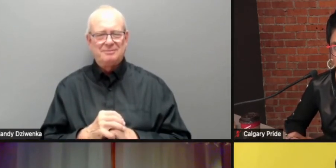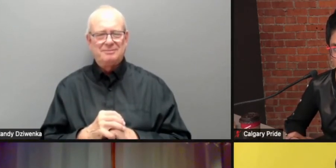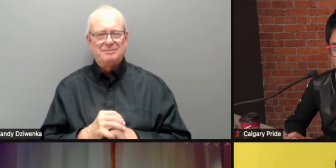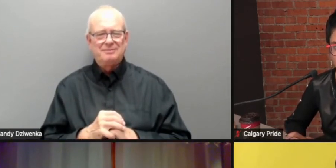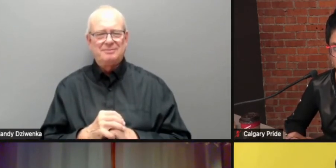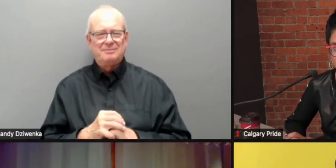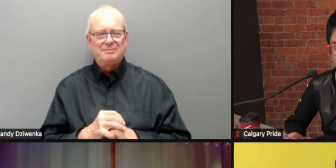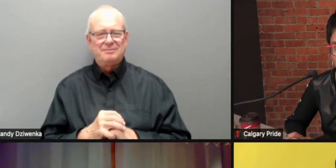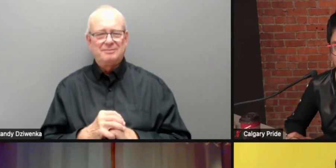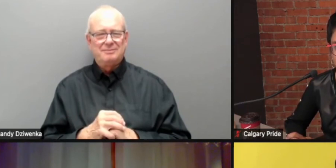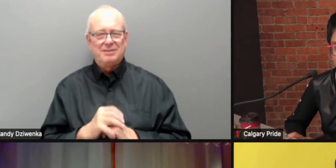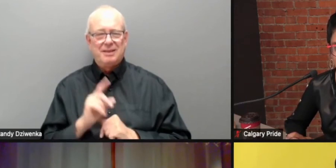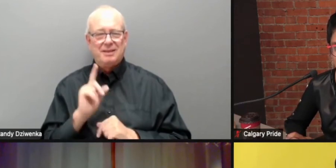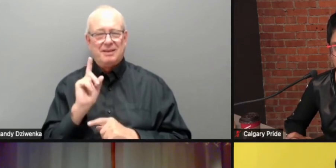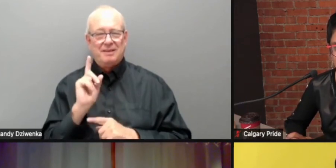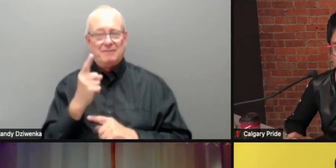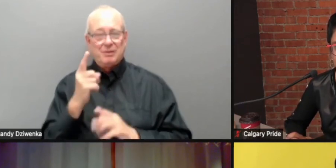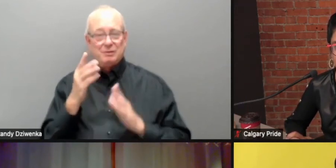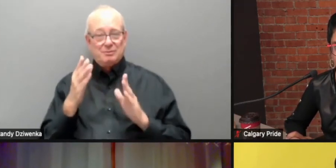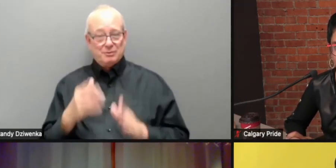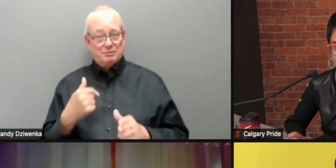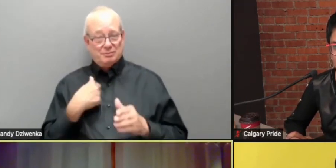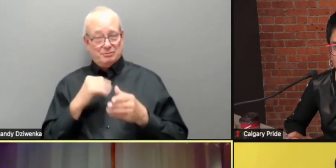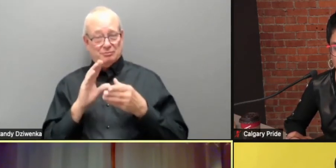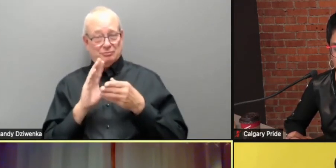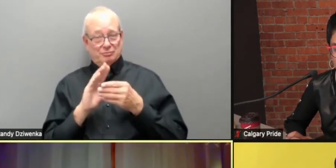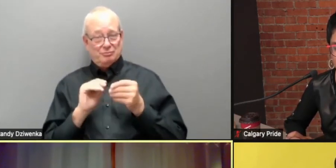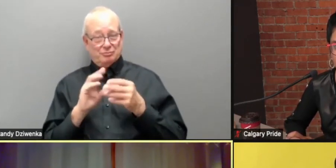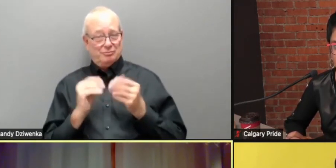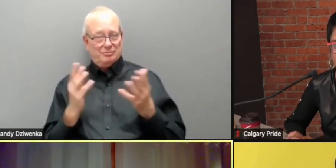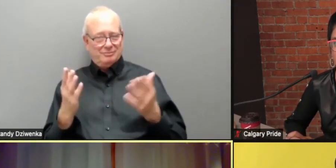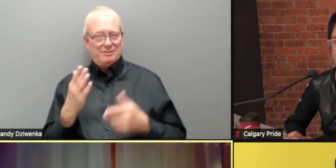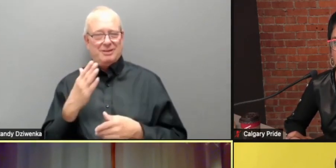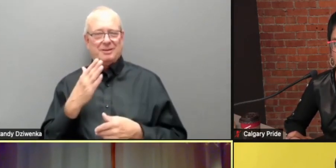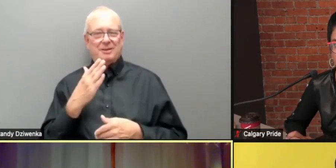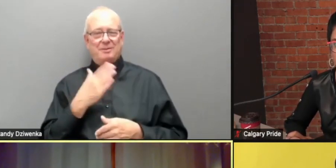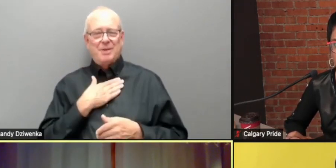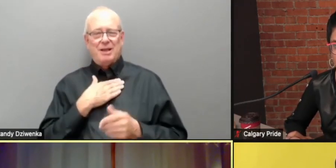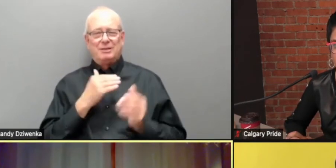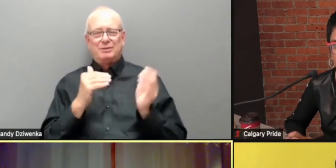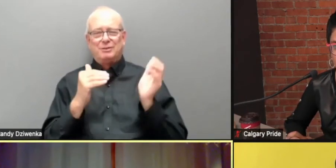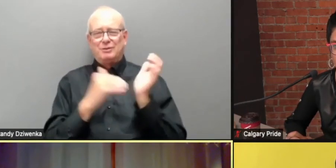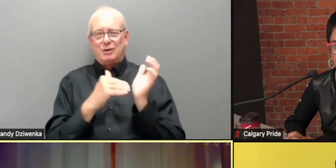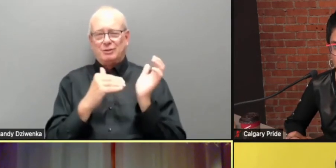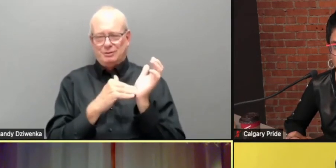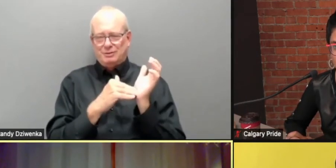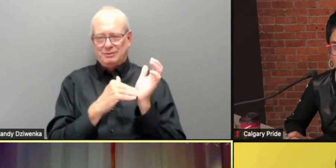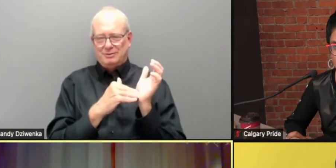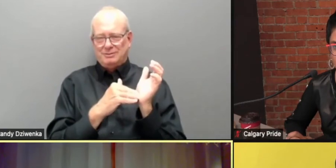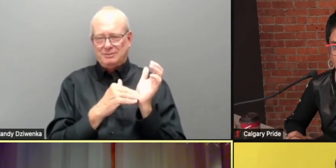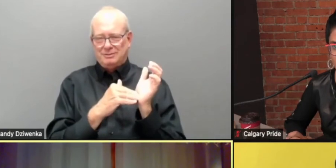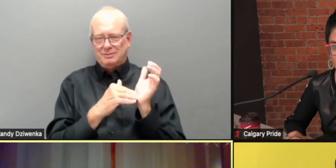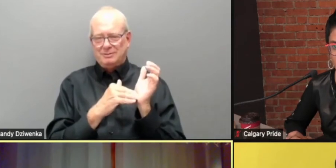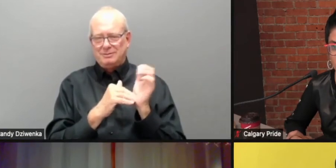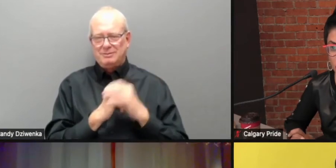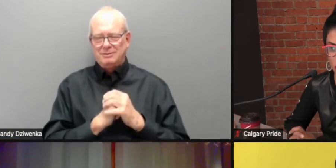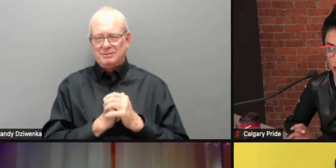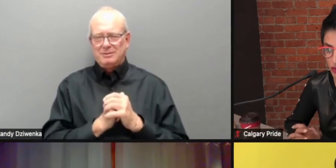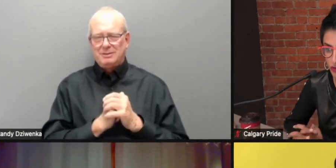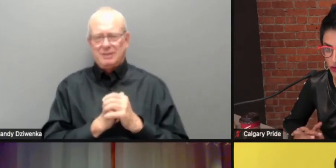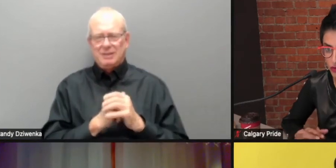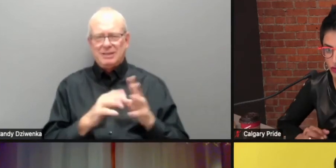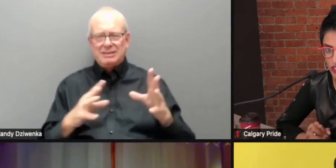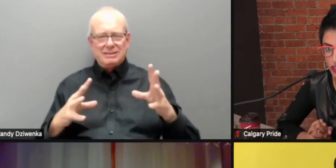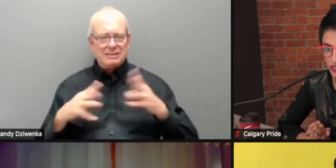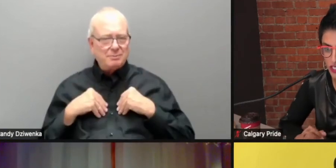Manvendra said, and my Guruji. And they both accepted it and said, don't do anything about it. And thank you for